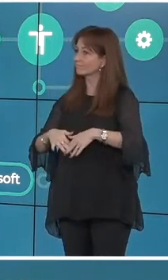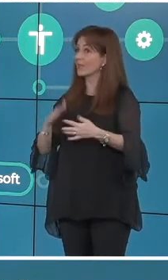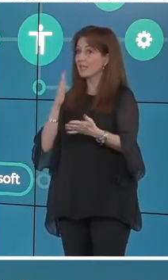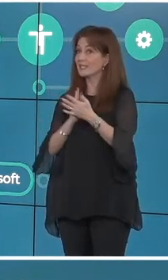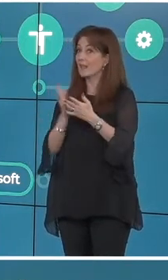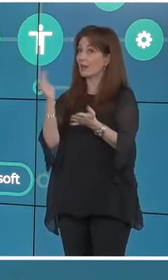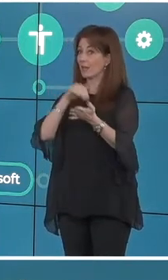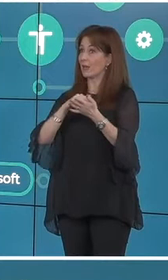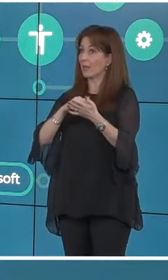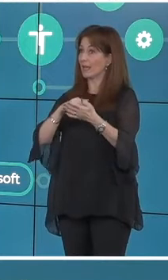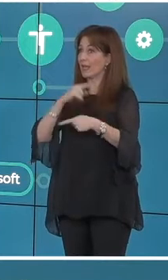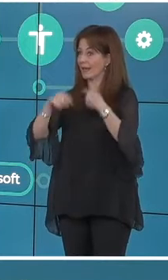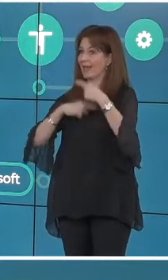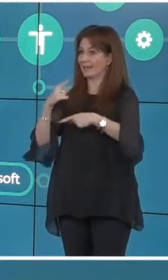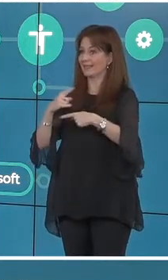here next year.